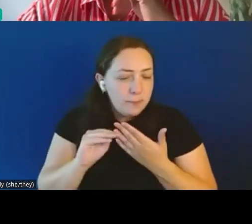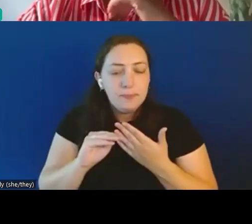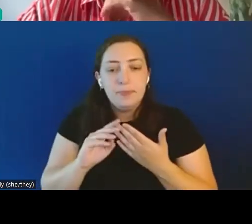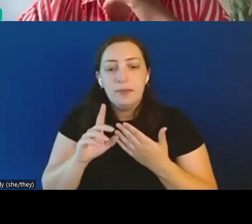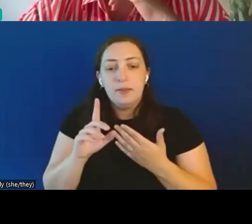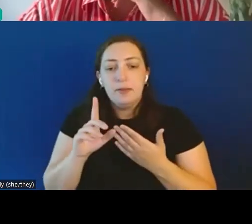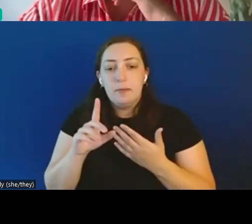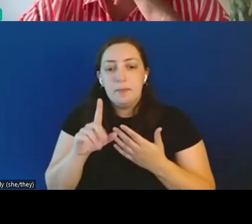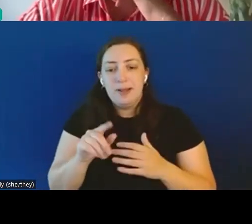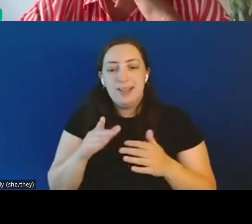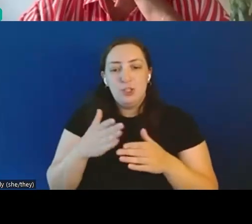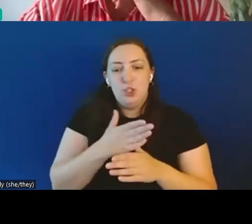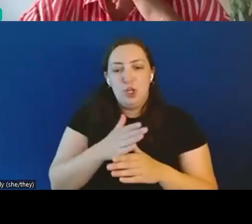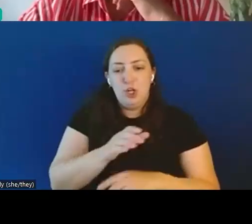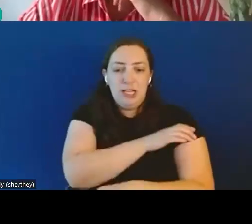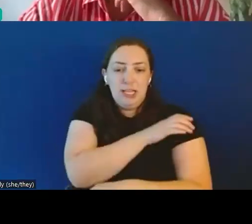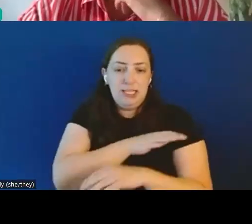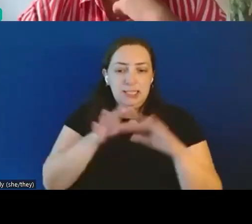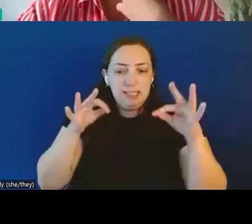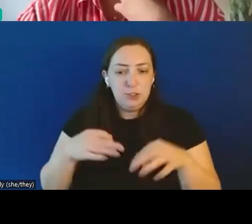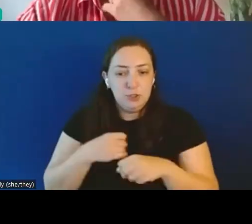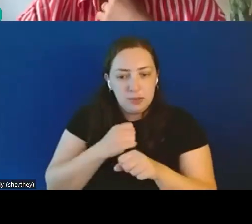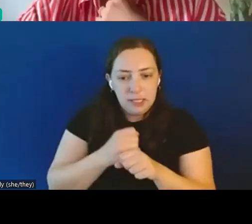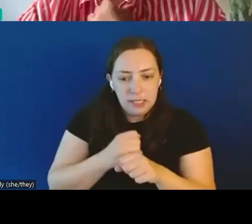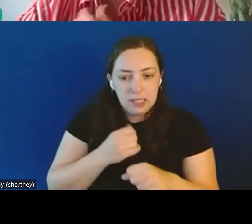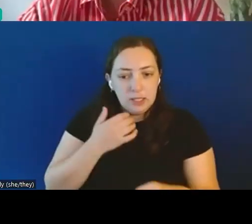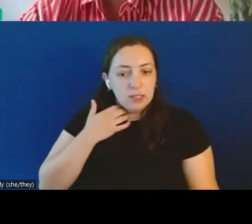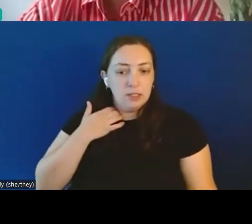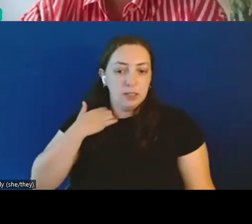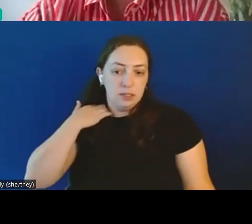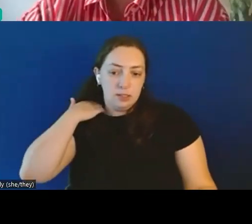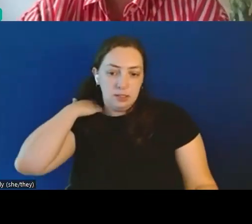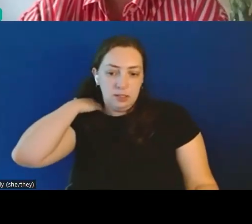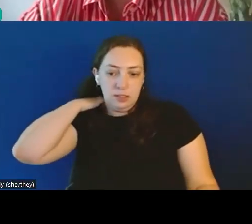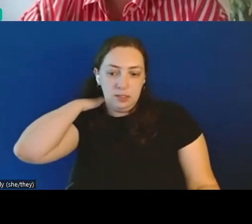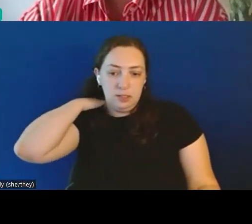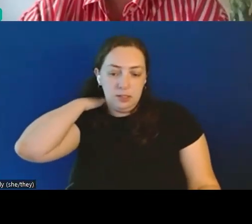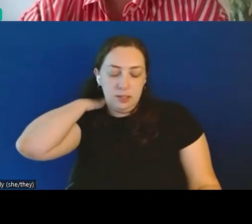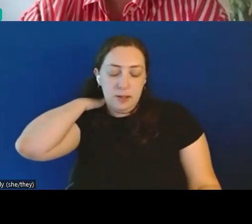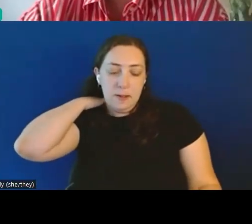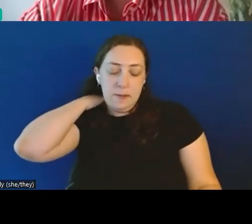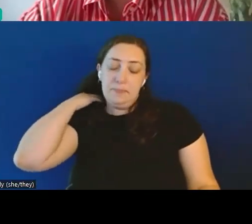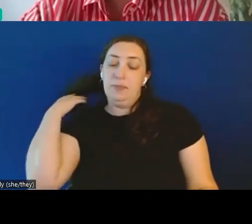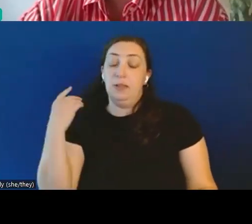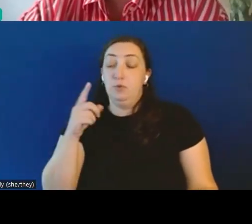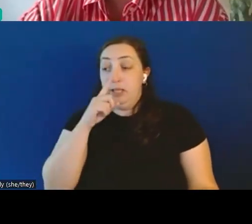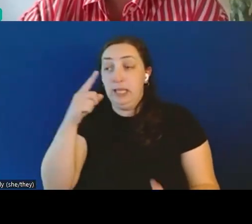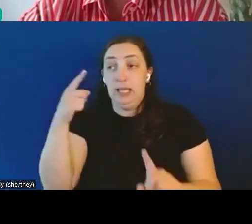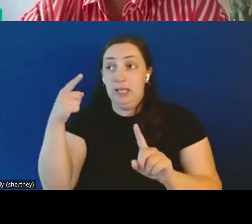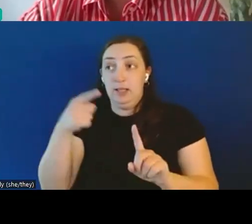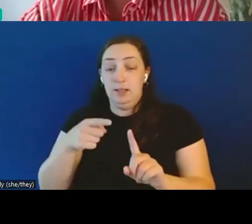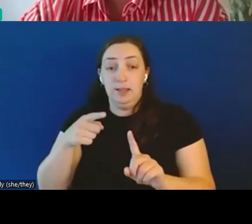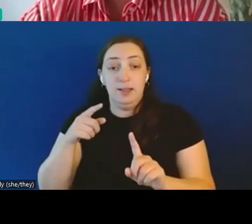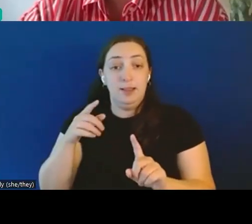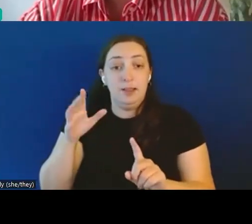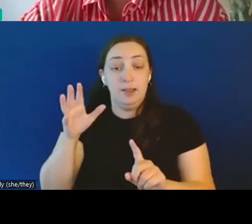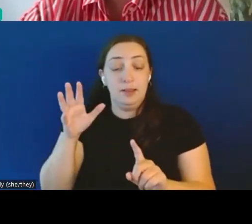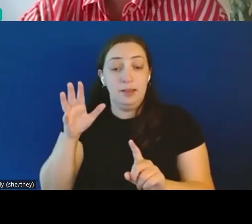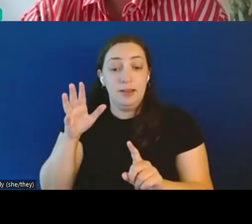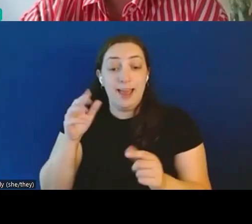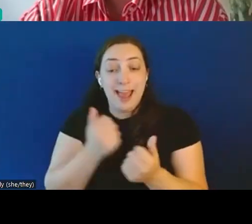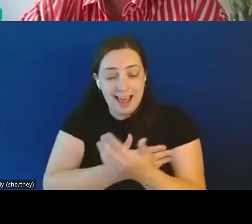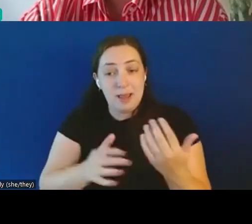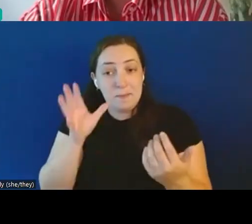decision making, what the American Academy of Pediatrics recommended, essentially say any parent who wants to get their